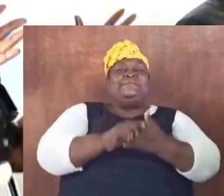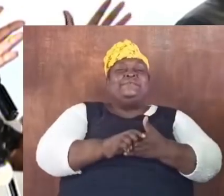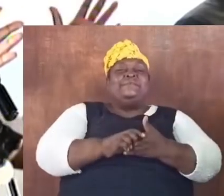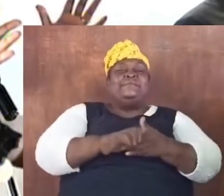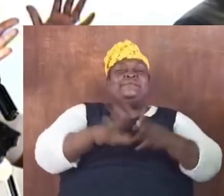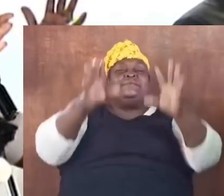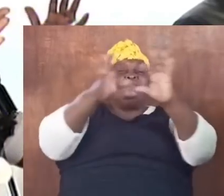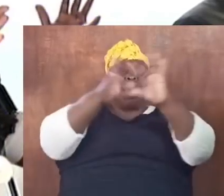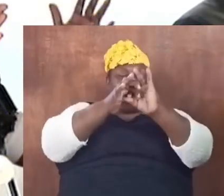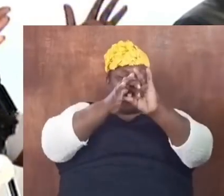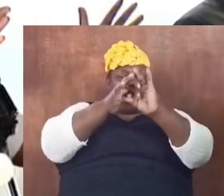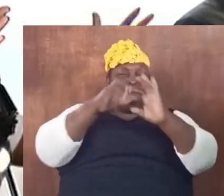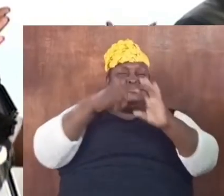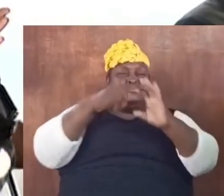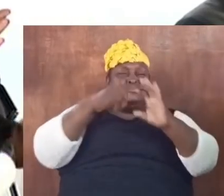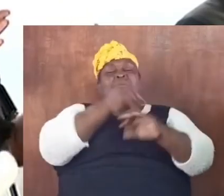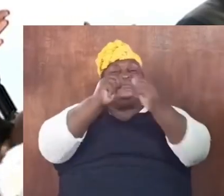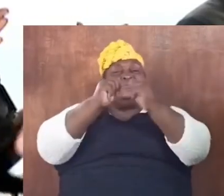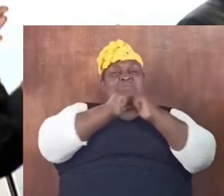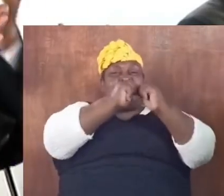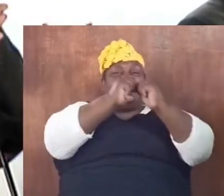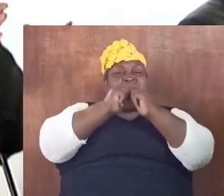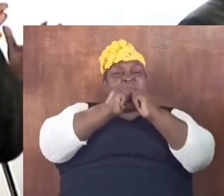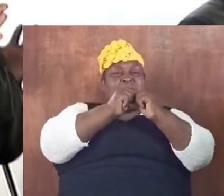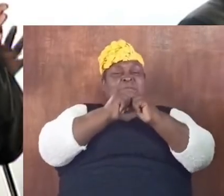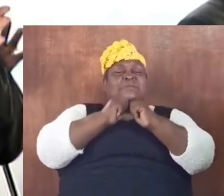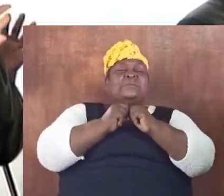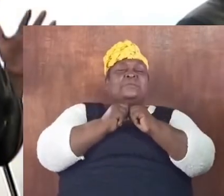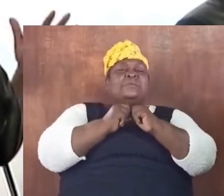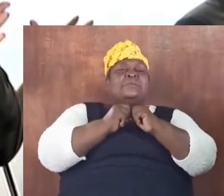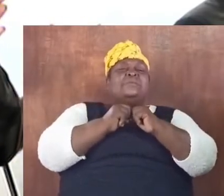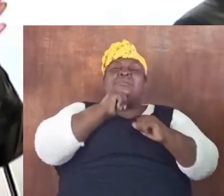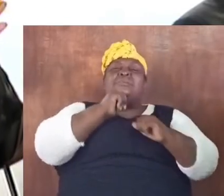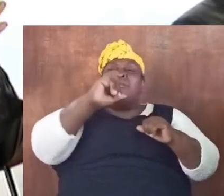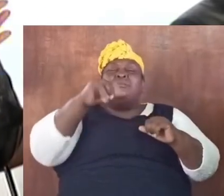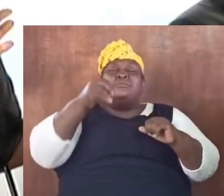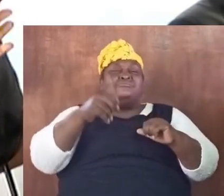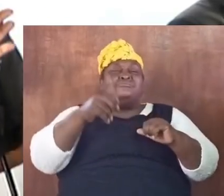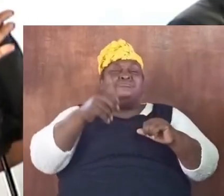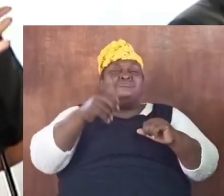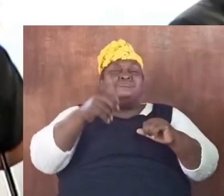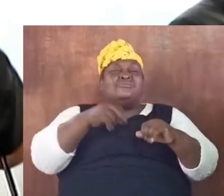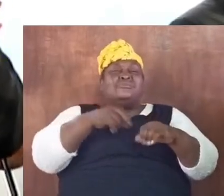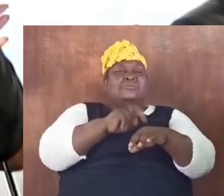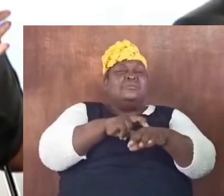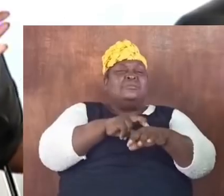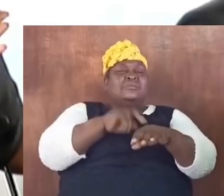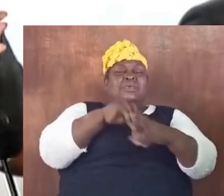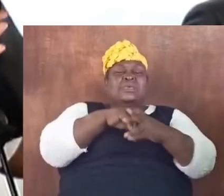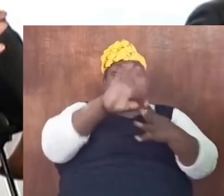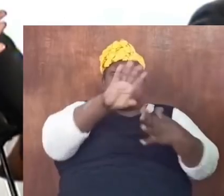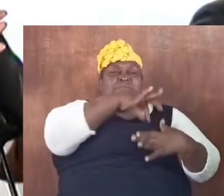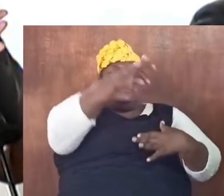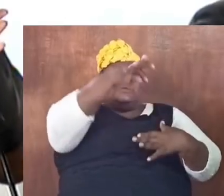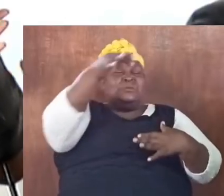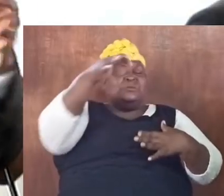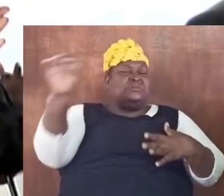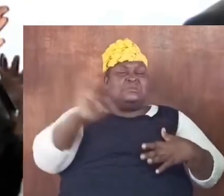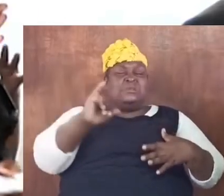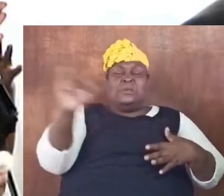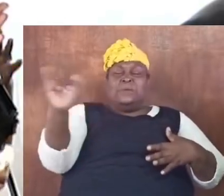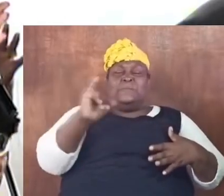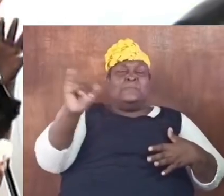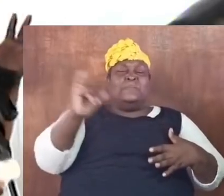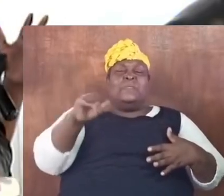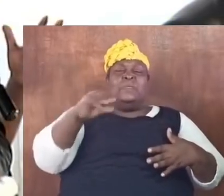Join us together, mighty God, not just physically here, but in spirit.